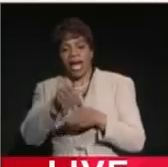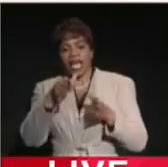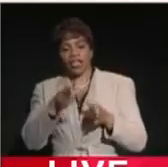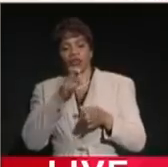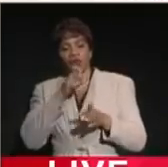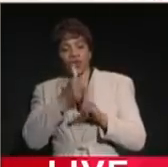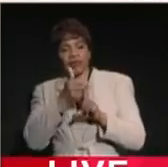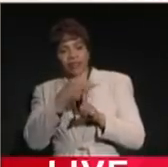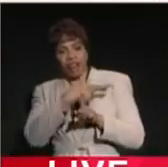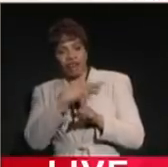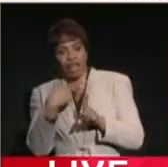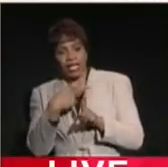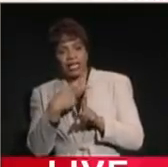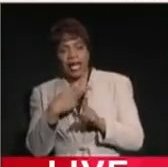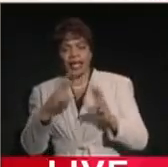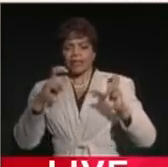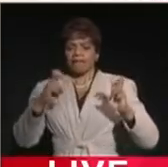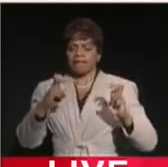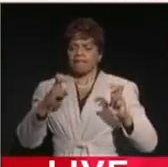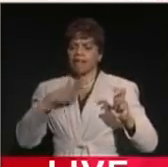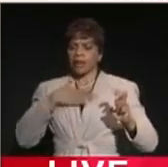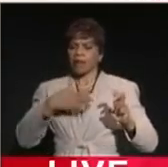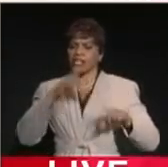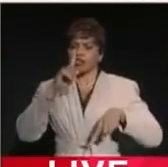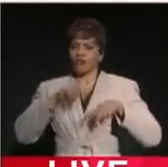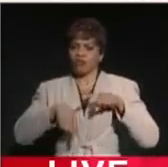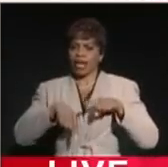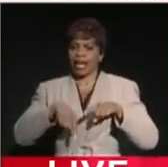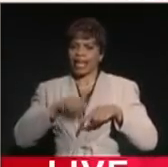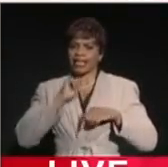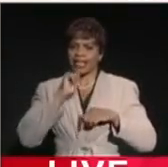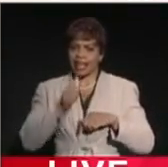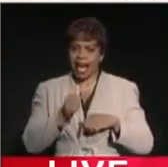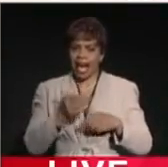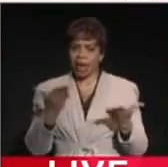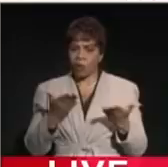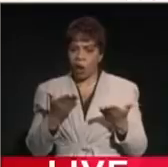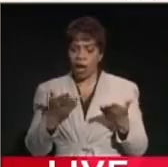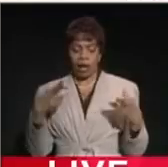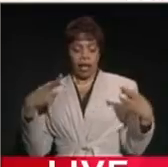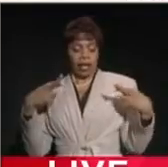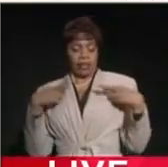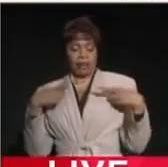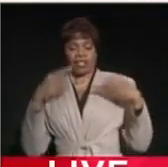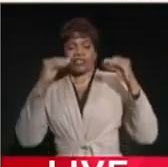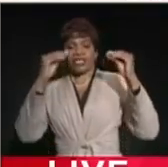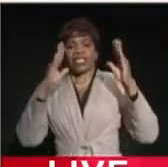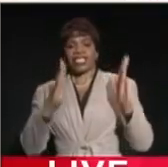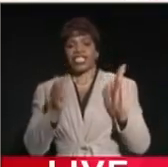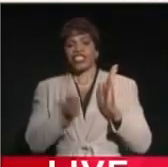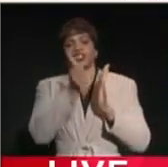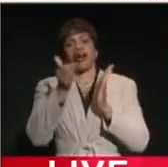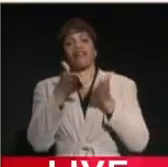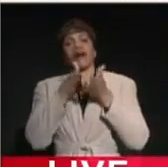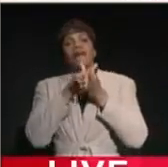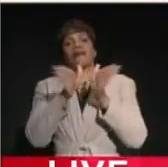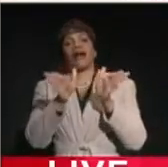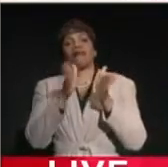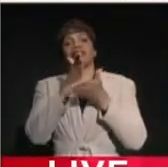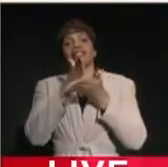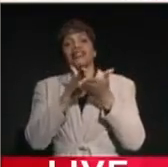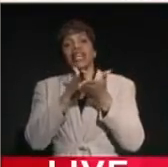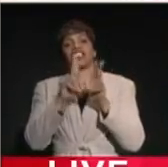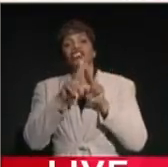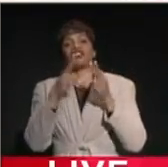sit down and admit what we cannot deny, and that is that the pensions for the teachers and other public sector unions is broke. What